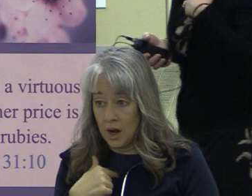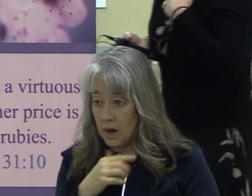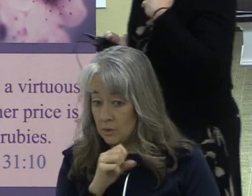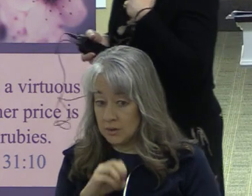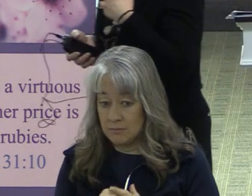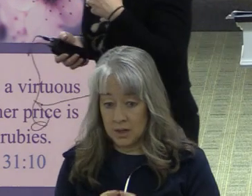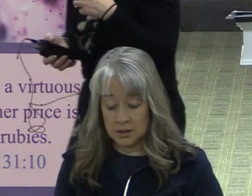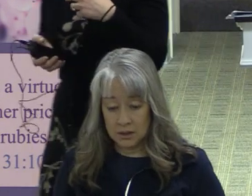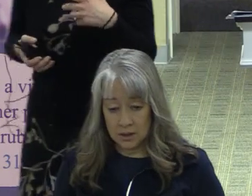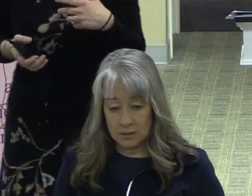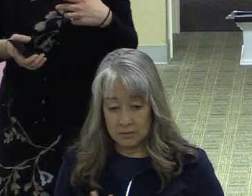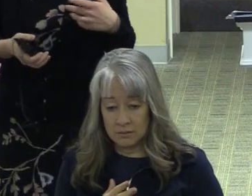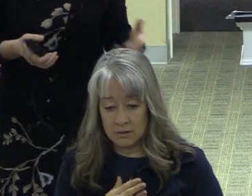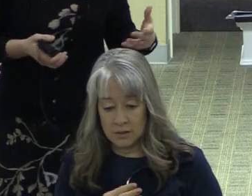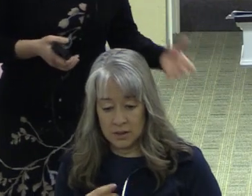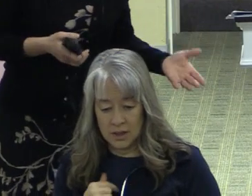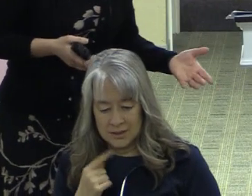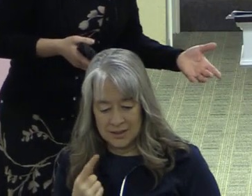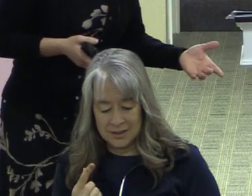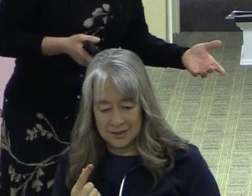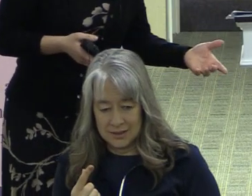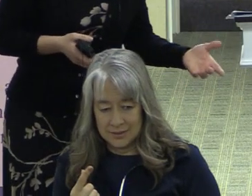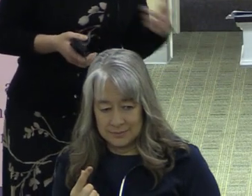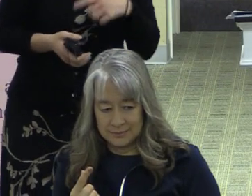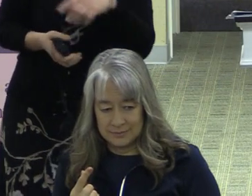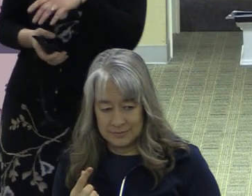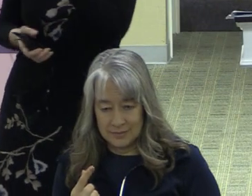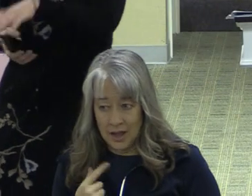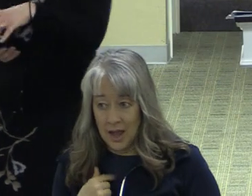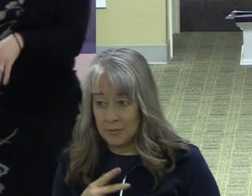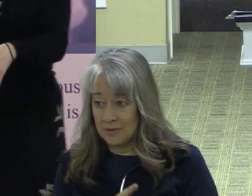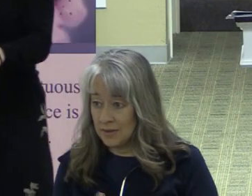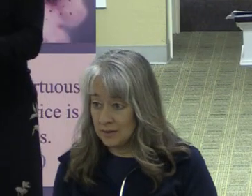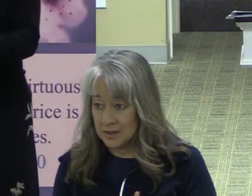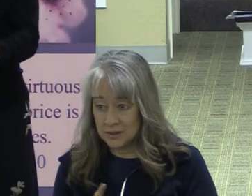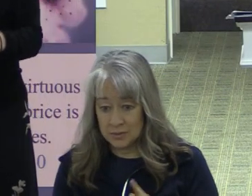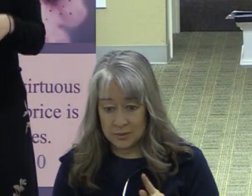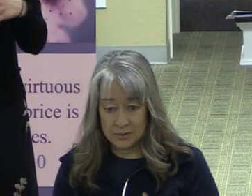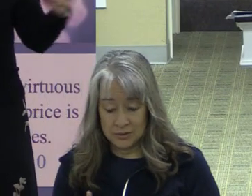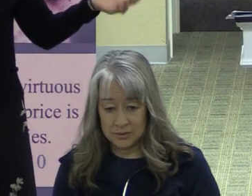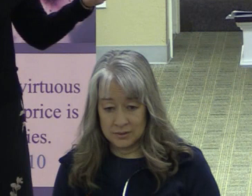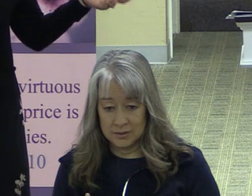was in my life. And I said, you know what? I'm going to fail these people.